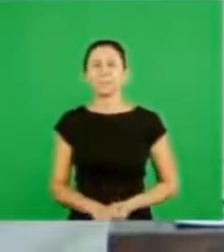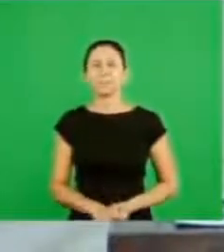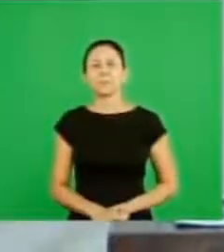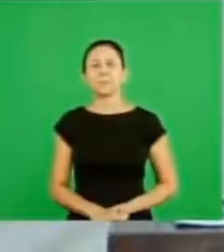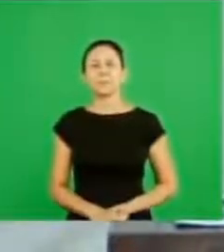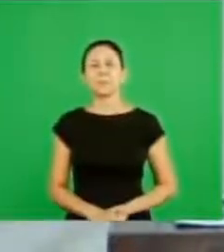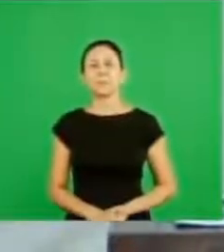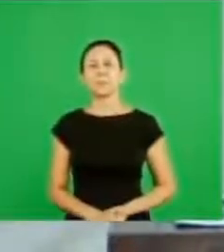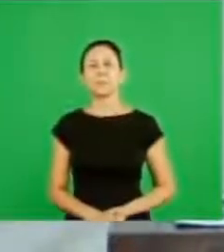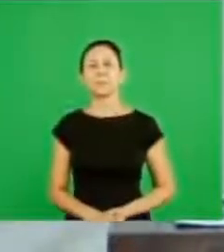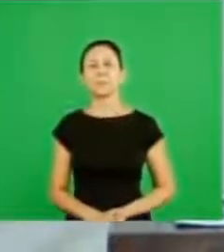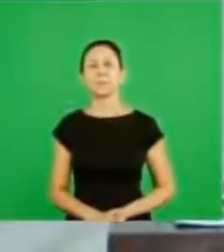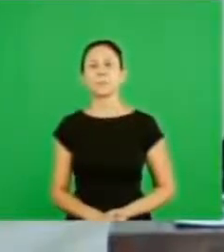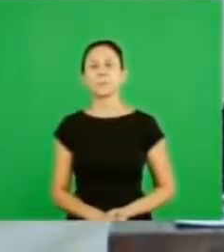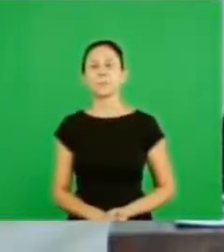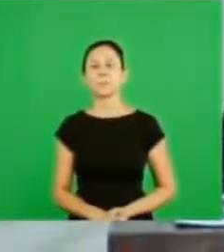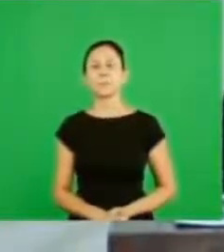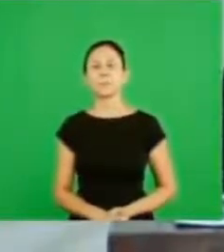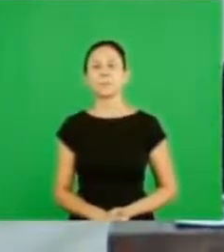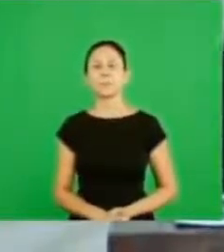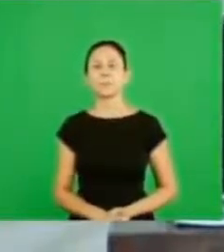end